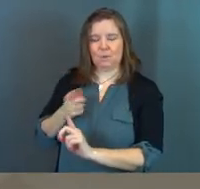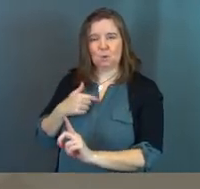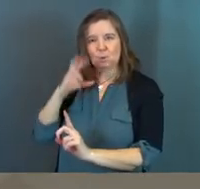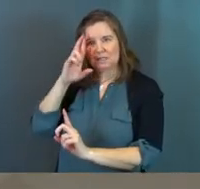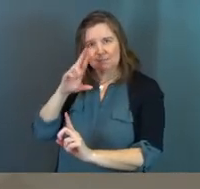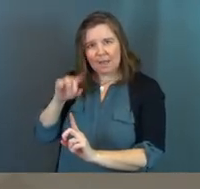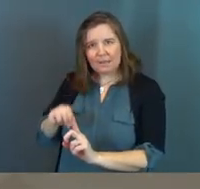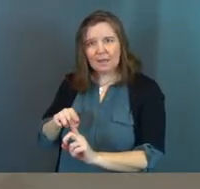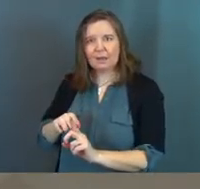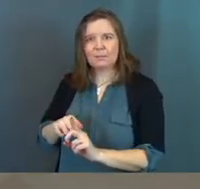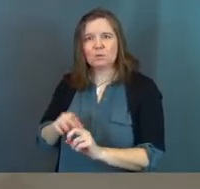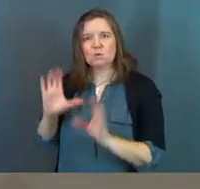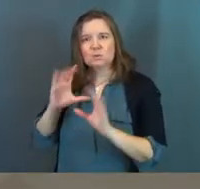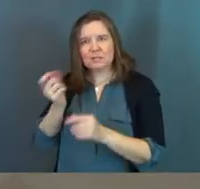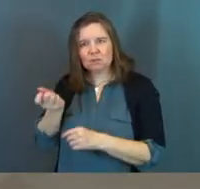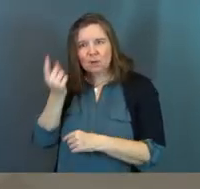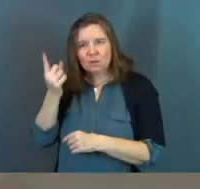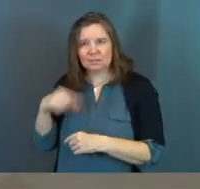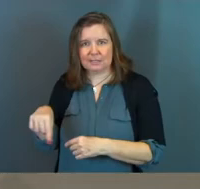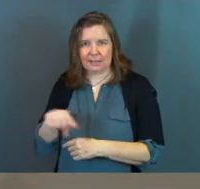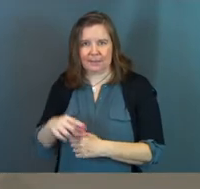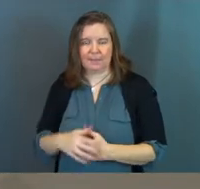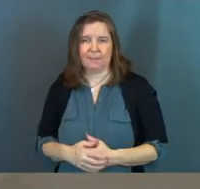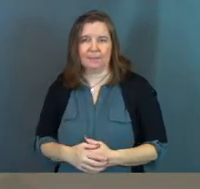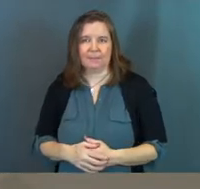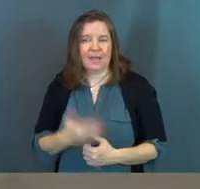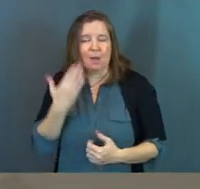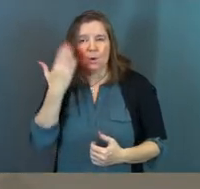respect them, you seek to understand them.